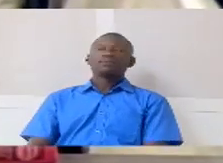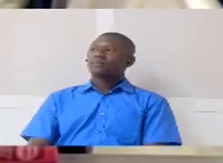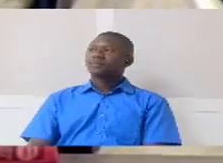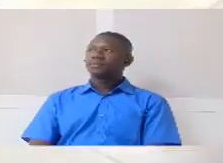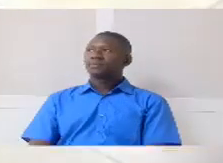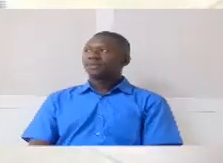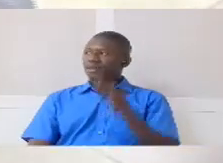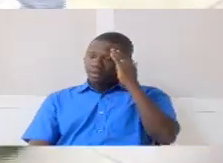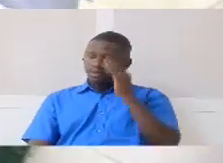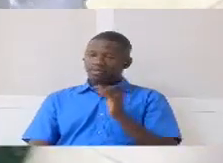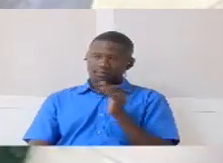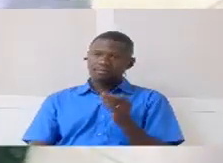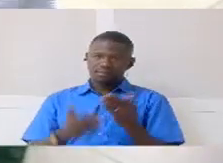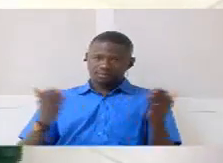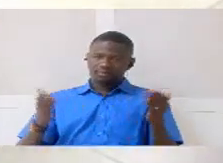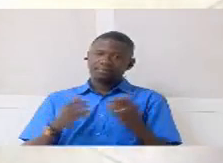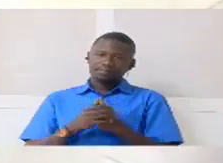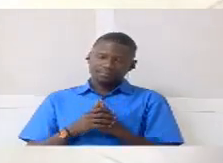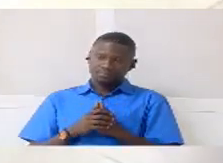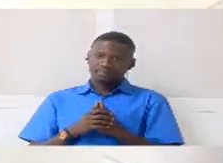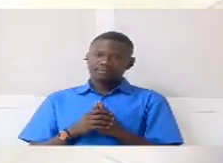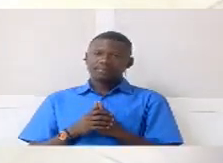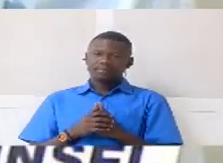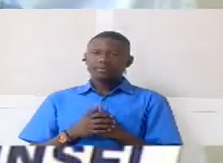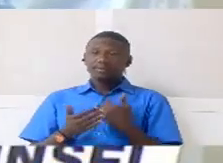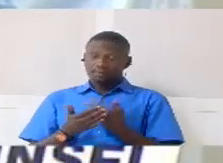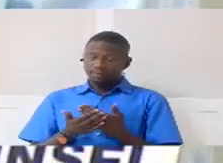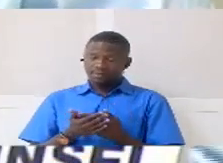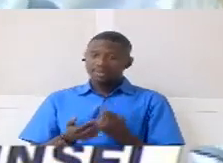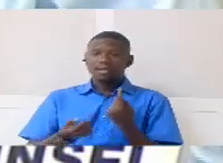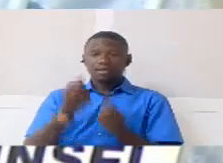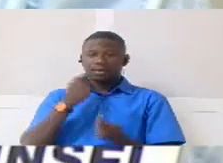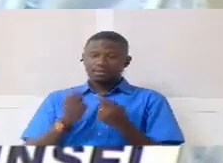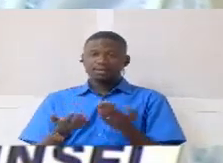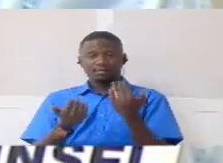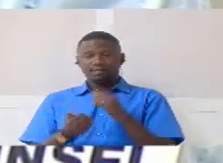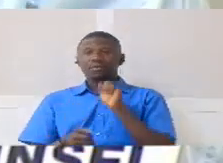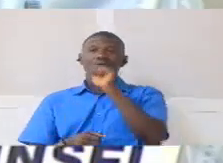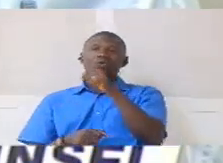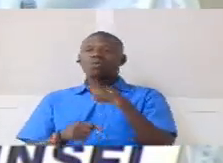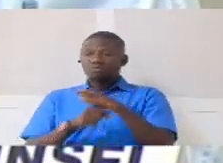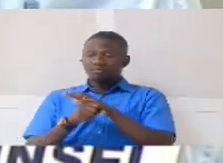Thank you very much. So, could you again tell us your full names,